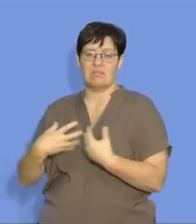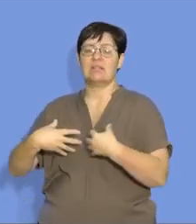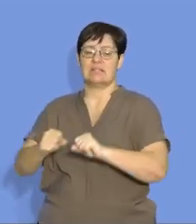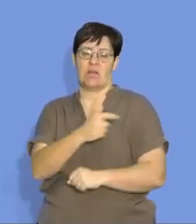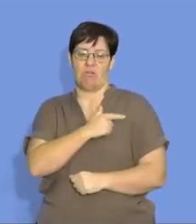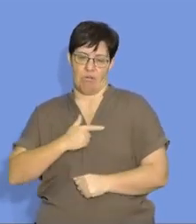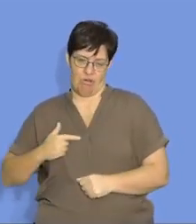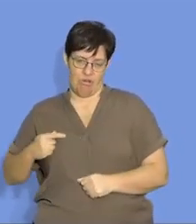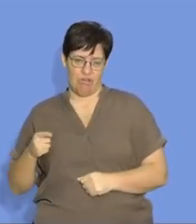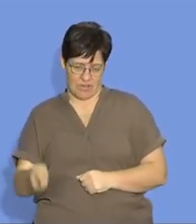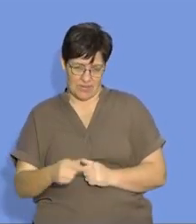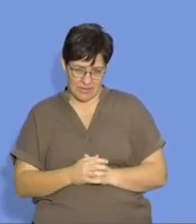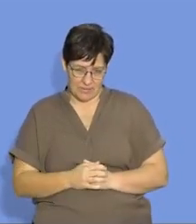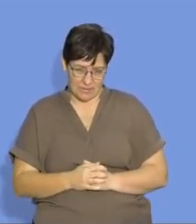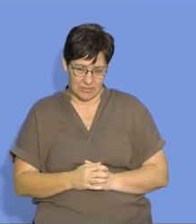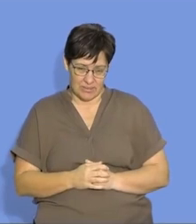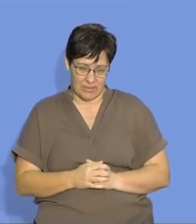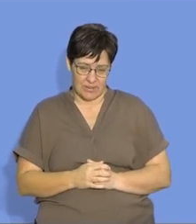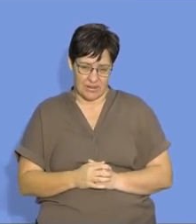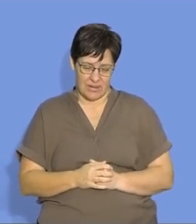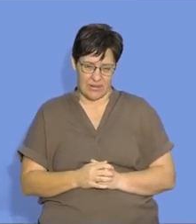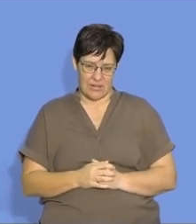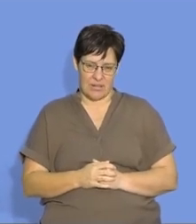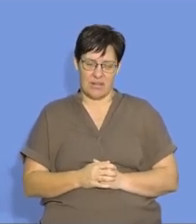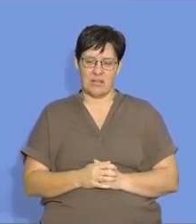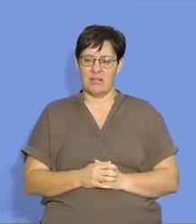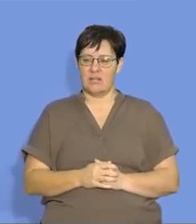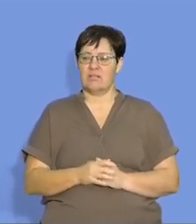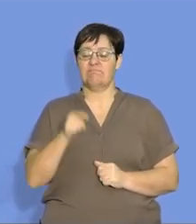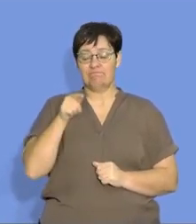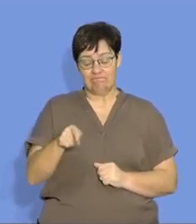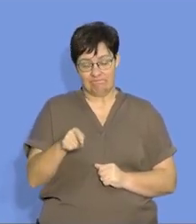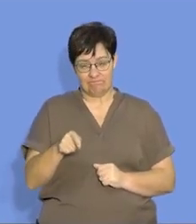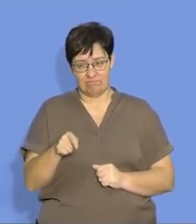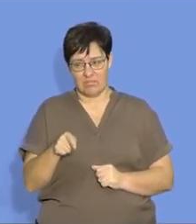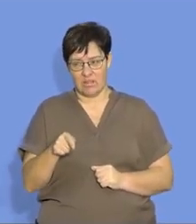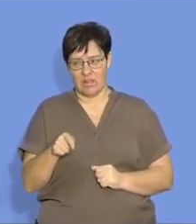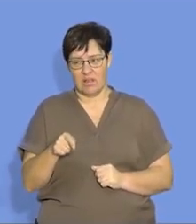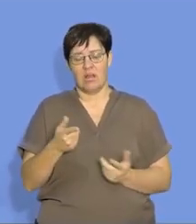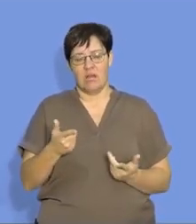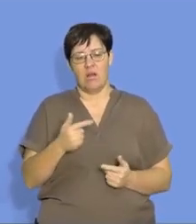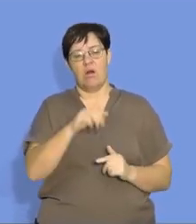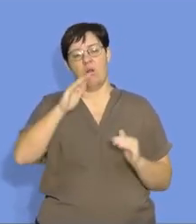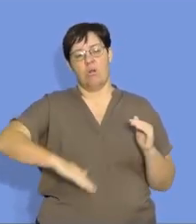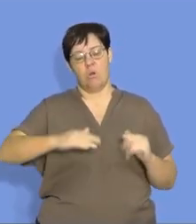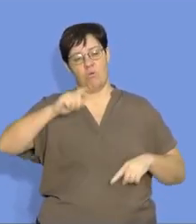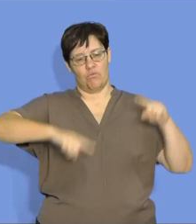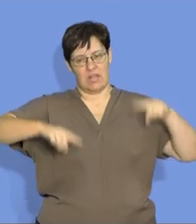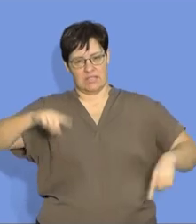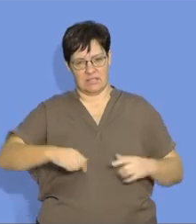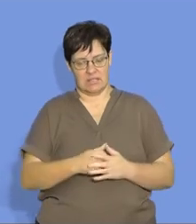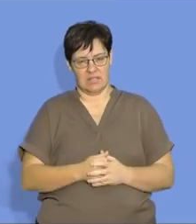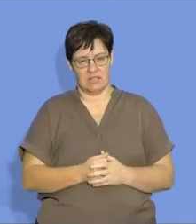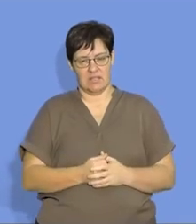product will take a much longer time, and we refer to that as being a low